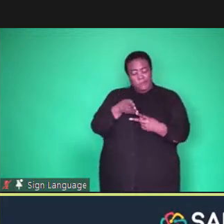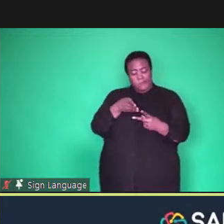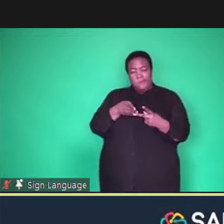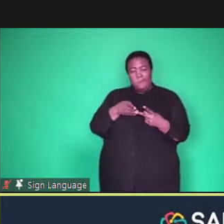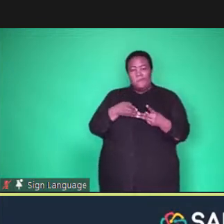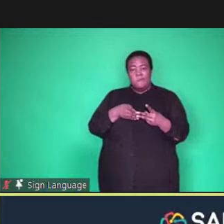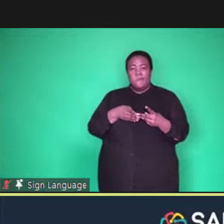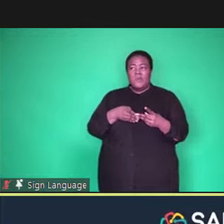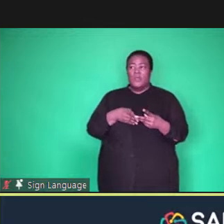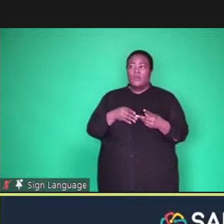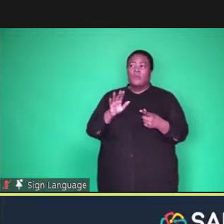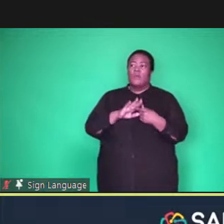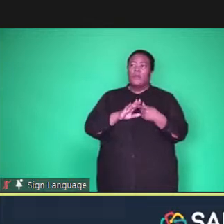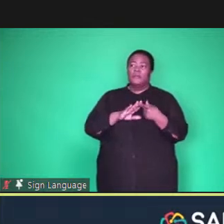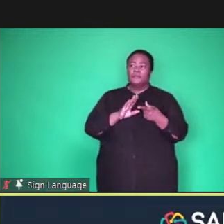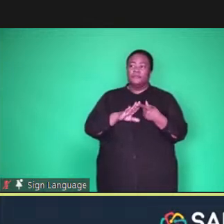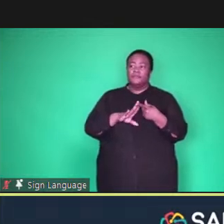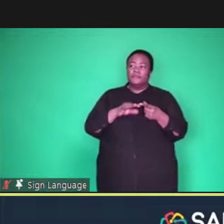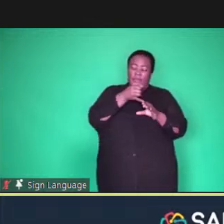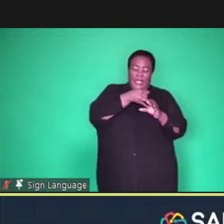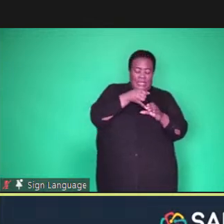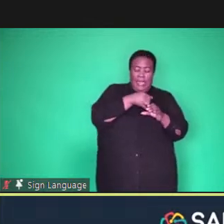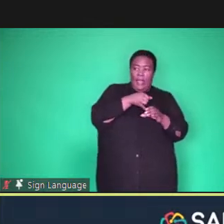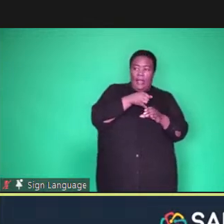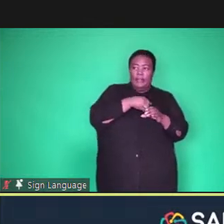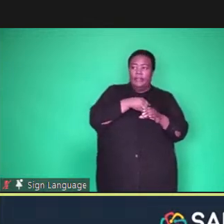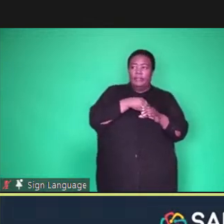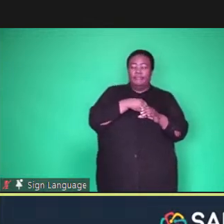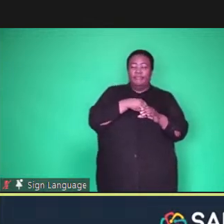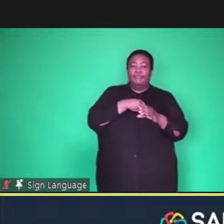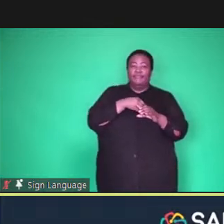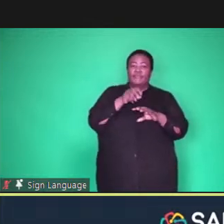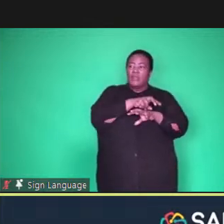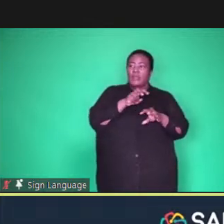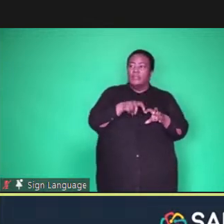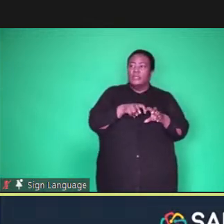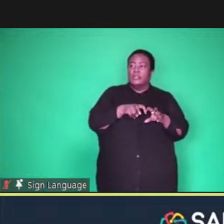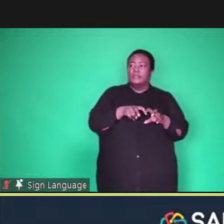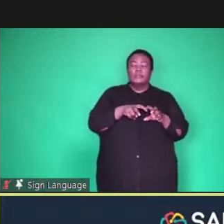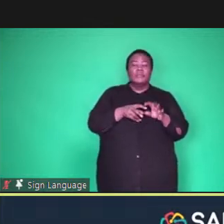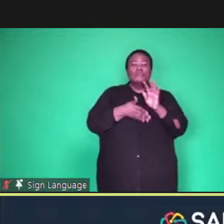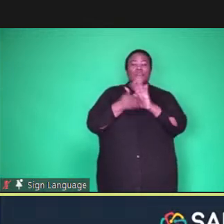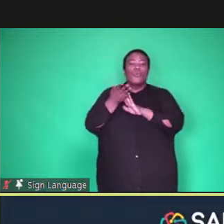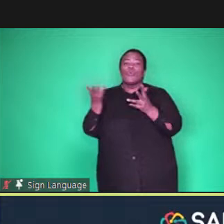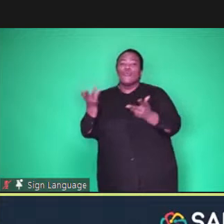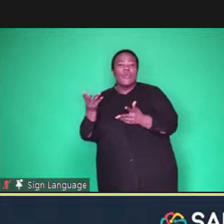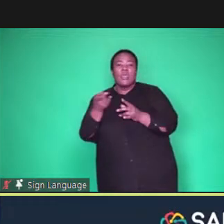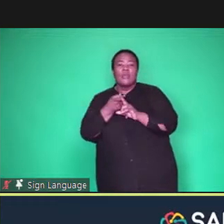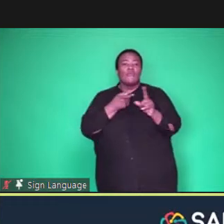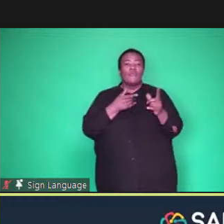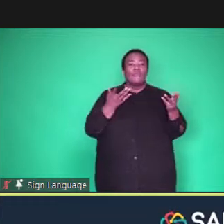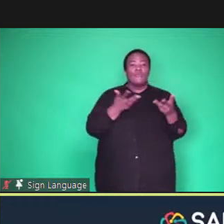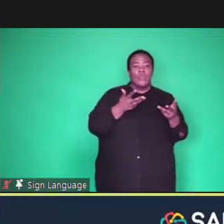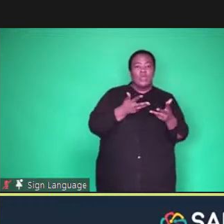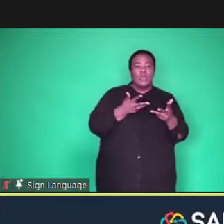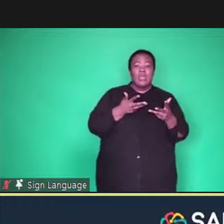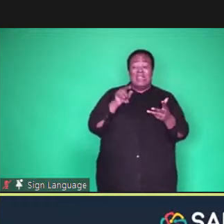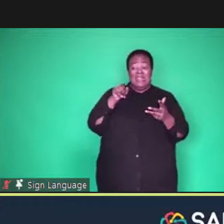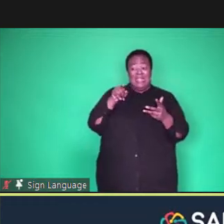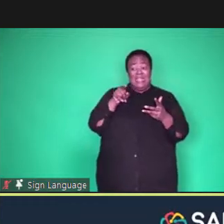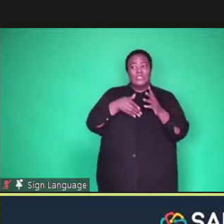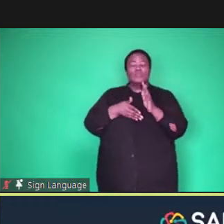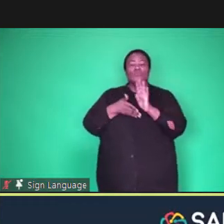follows: around internal migration, who's moving to where, from where. This two-way from where is interesting